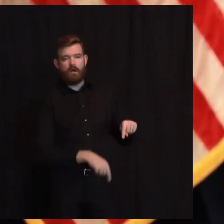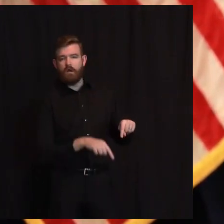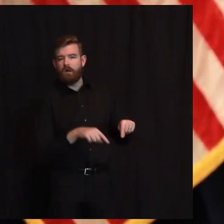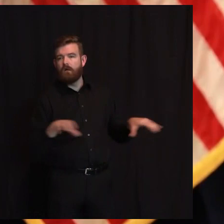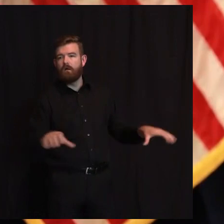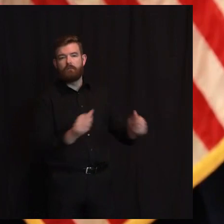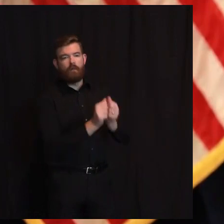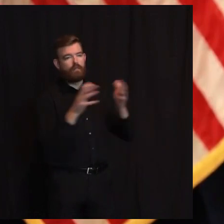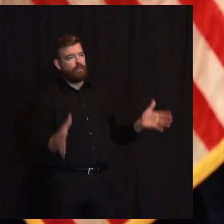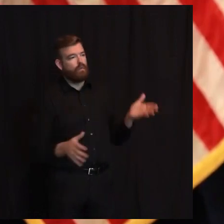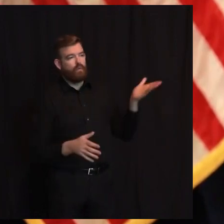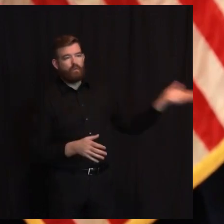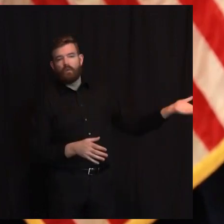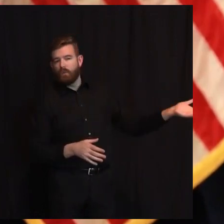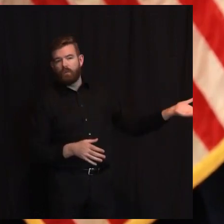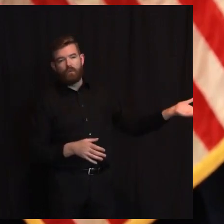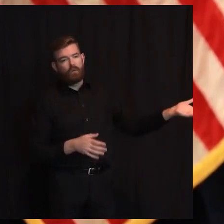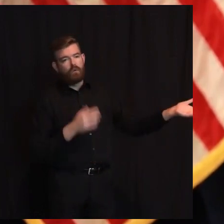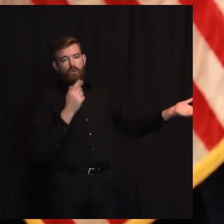again, we're